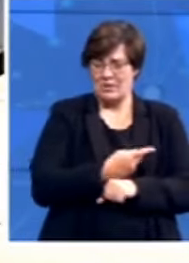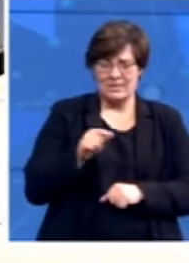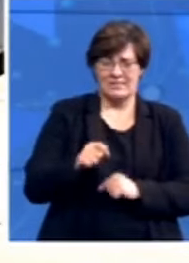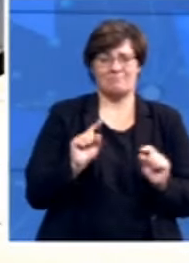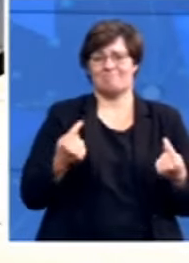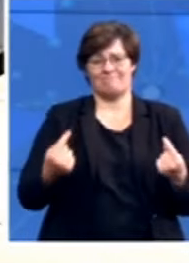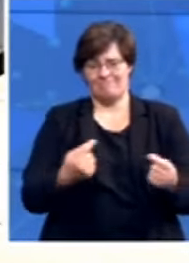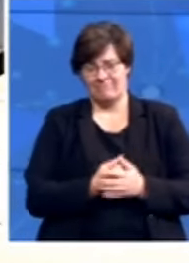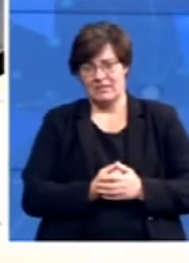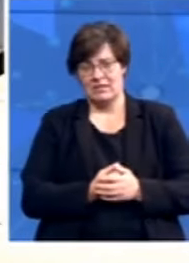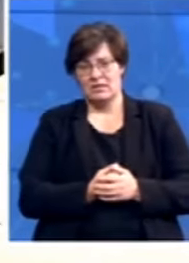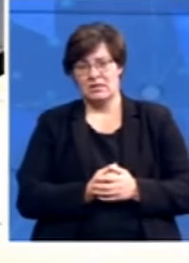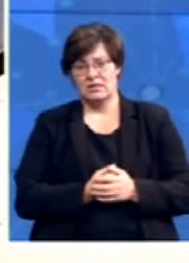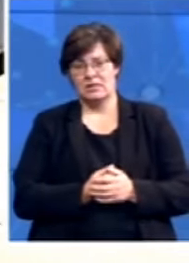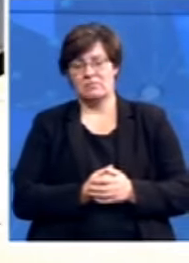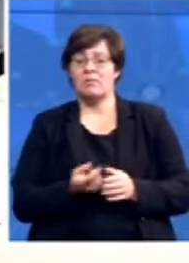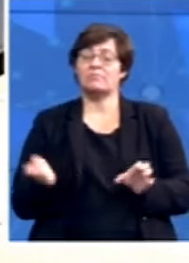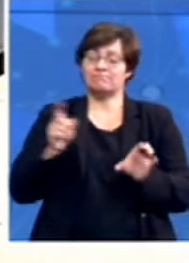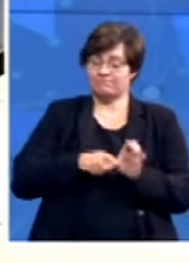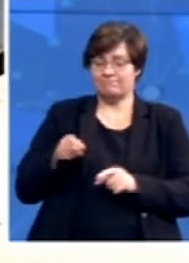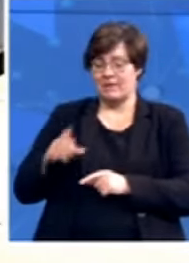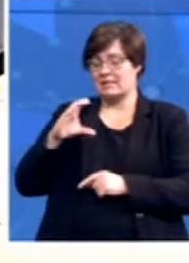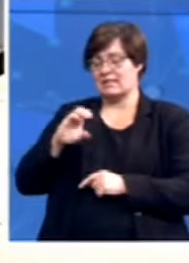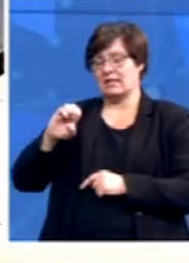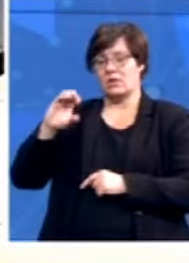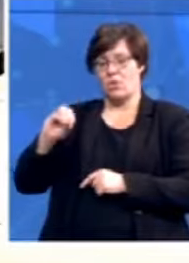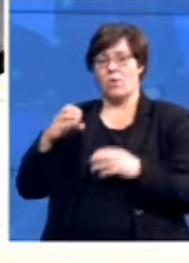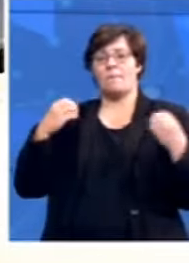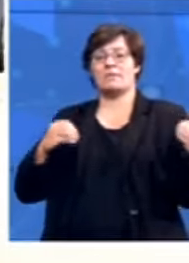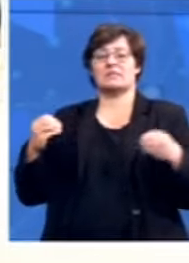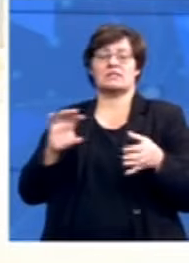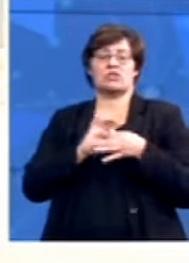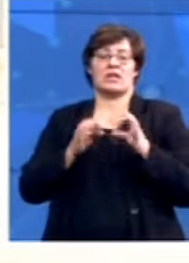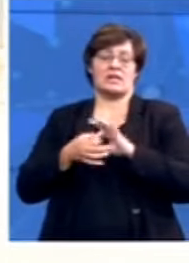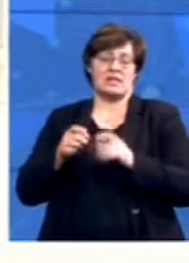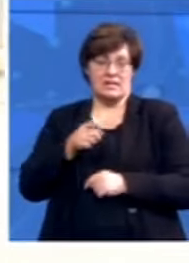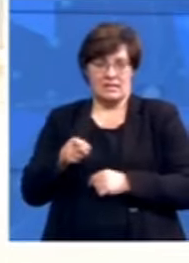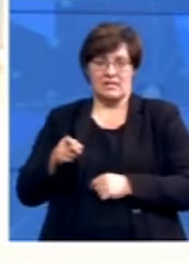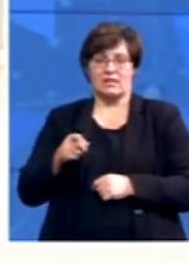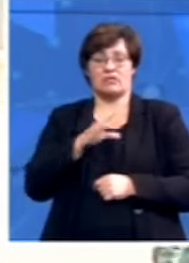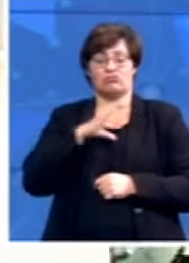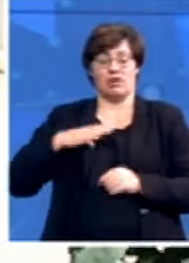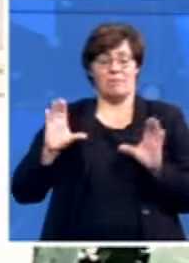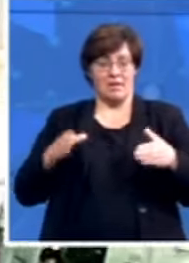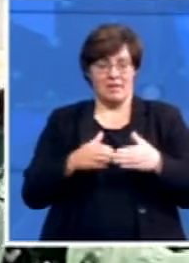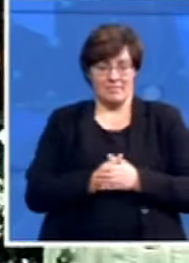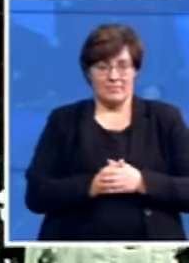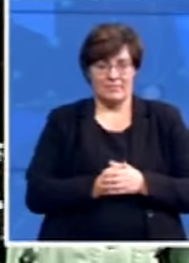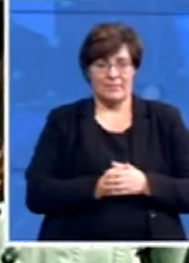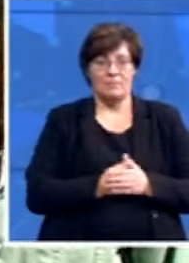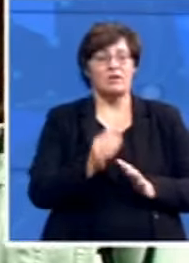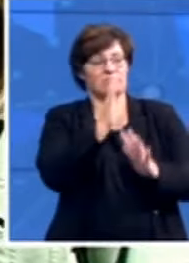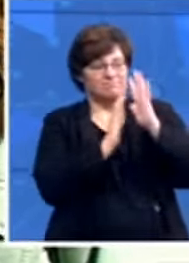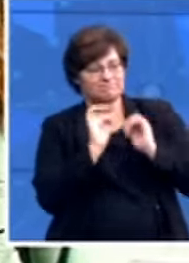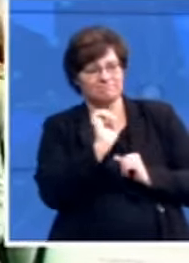the CEO of the business chamber, Nelson Mandela Bay Business Chamber, Dennis van Heest, and that is going to talk to us about some of the challenges that these small businesses